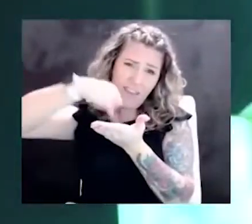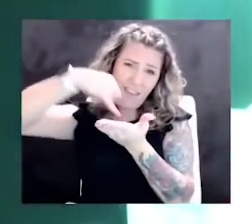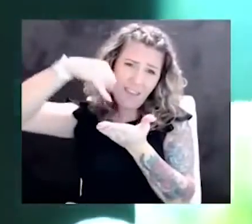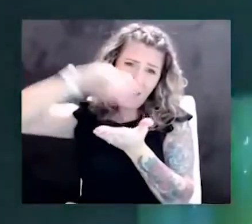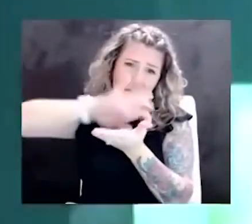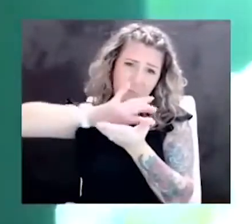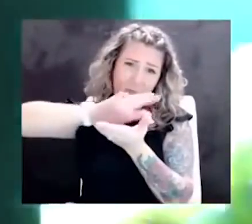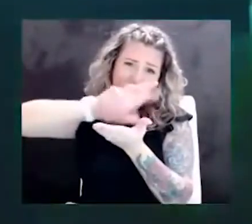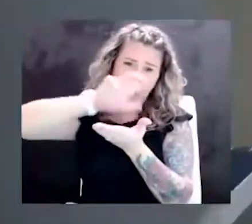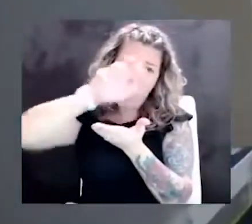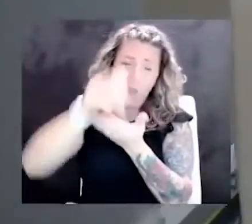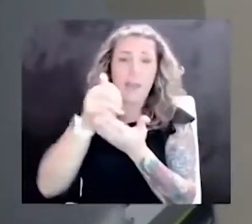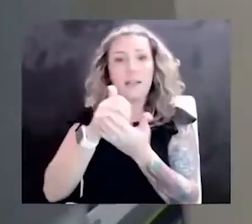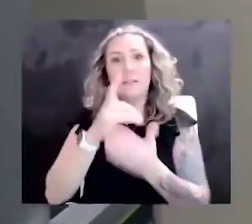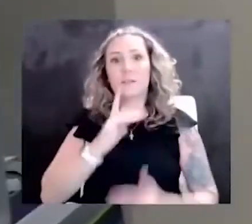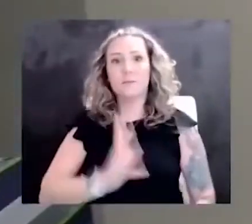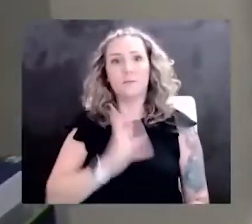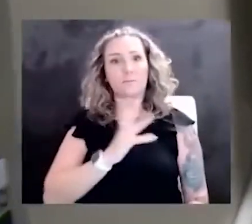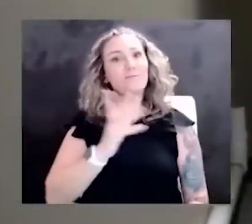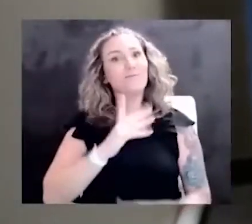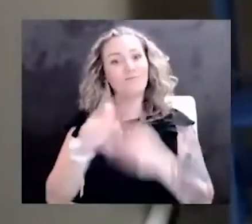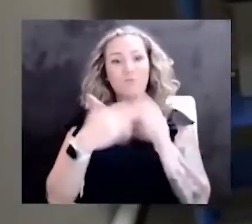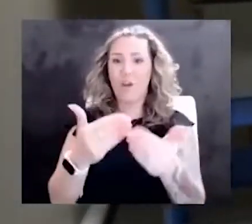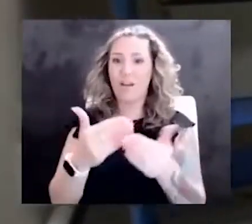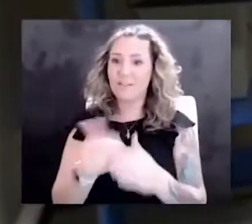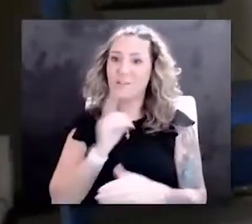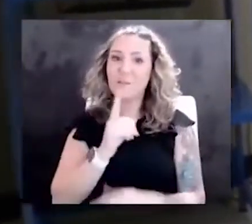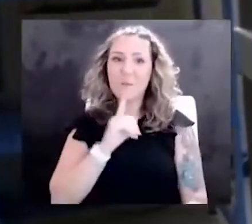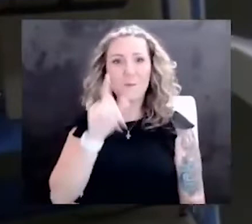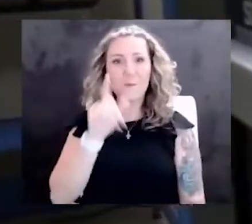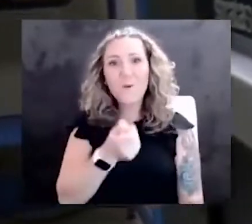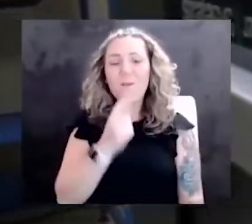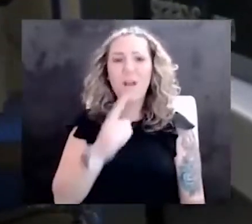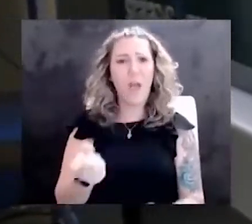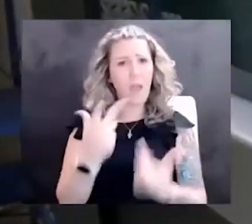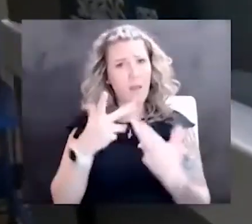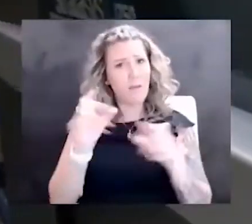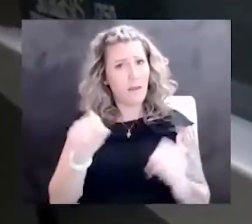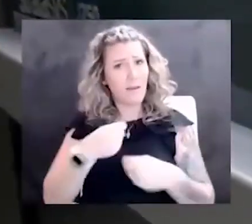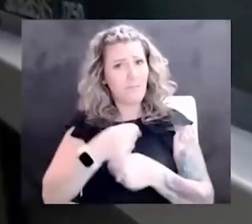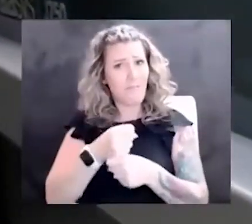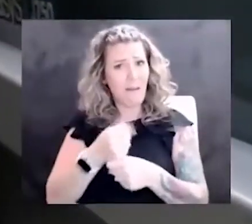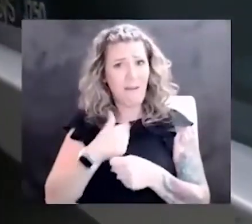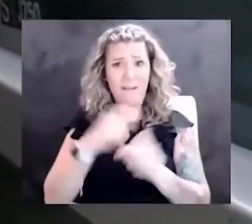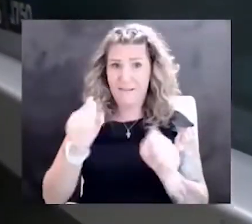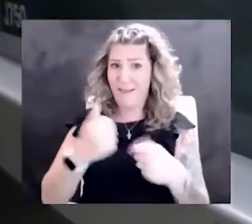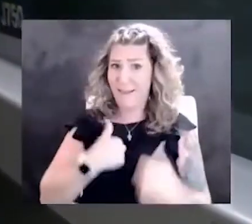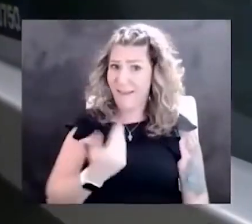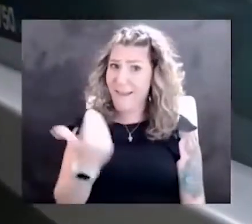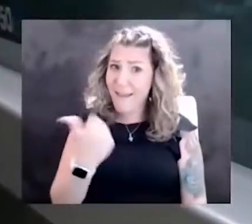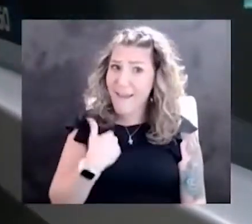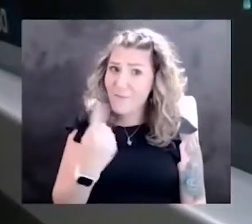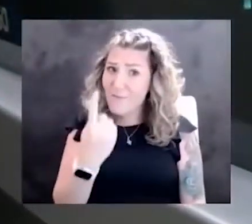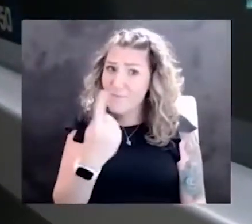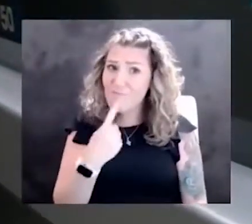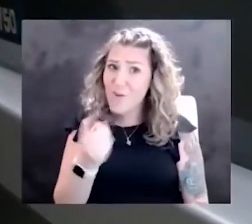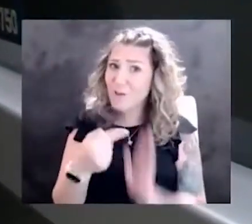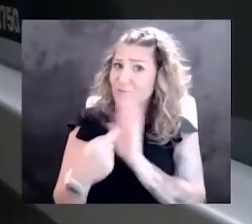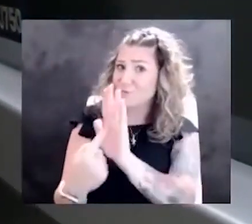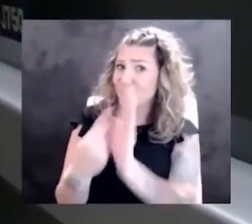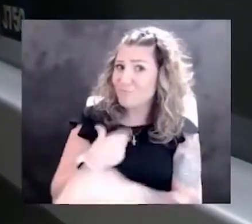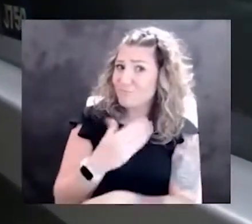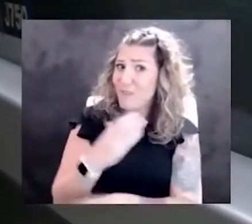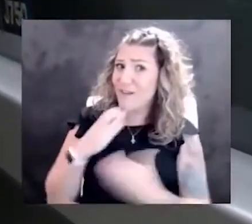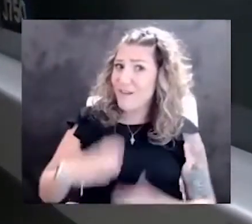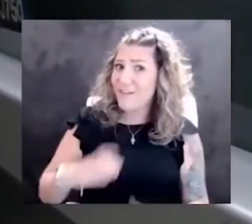process. That is really cool. So how many of these can you make? Because can I have one in my clinic? Sure. So Jason Gorup, who's our clinical